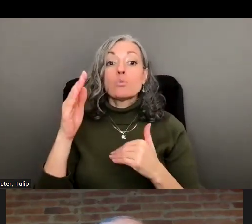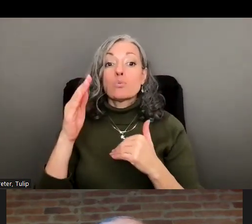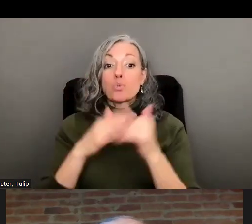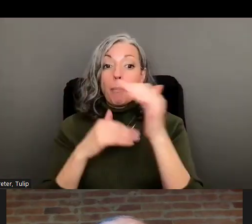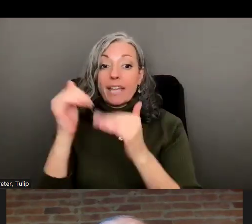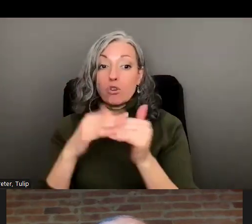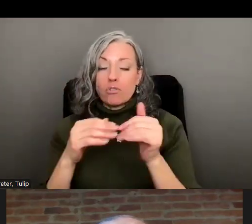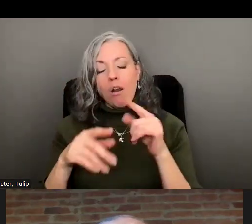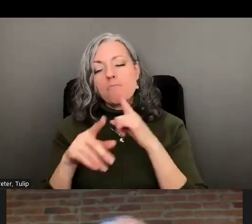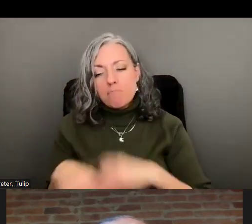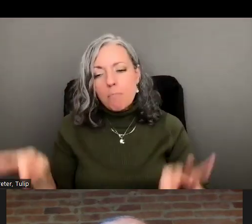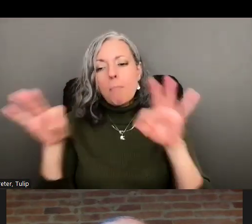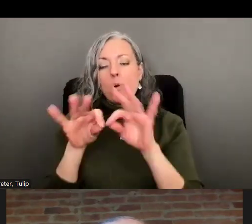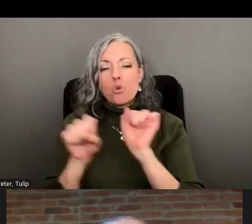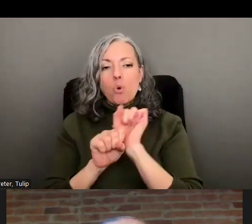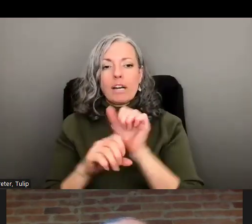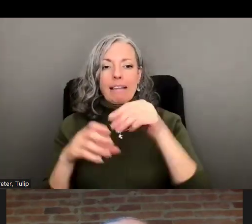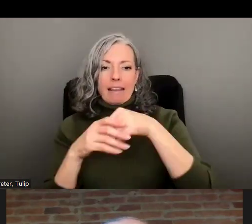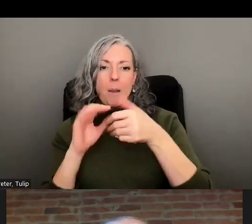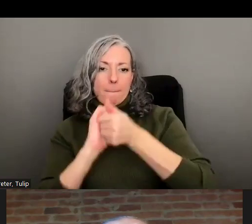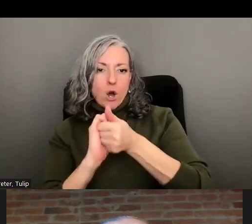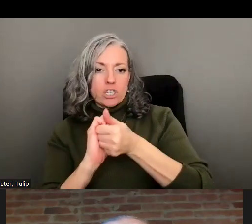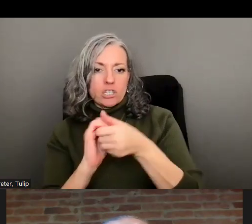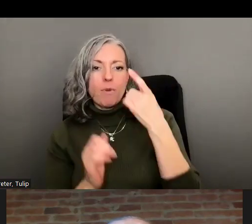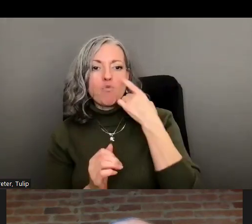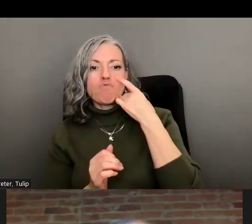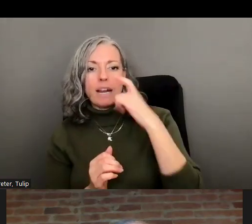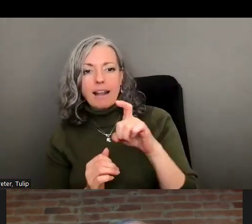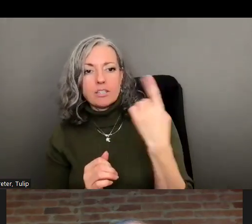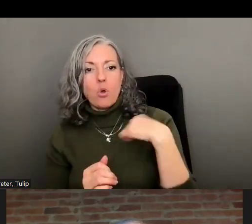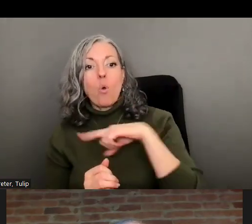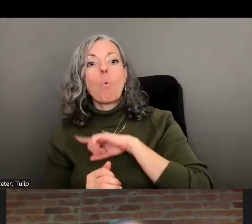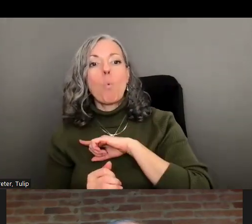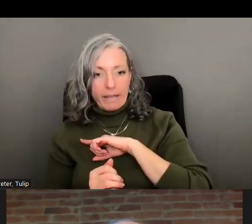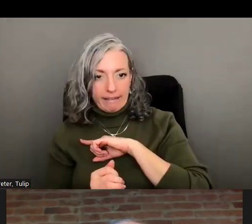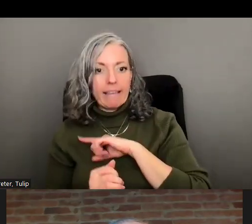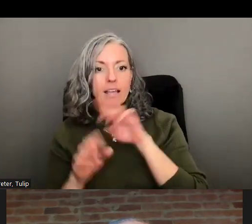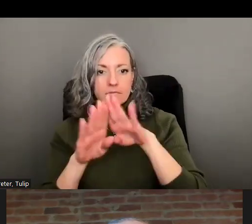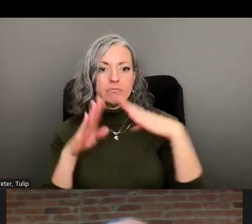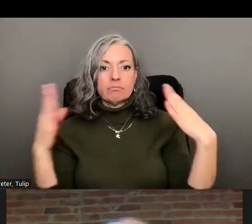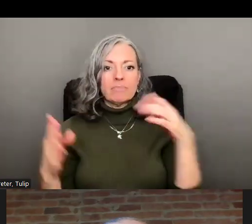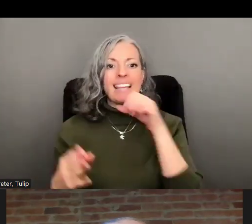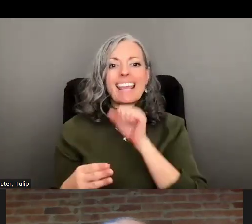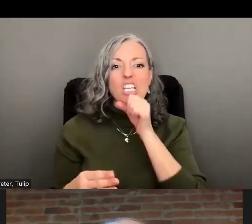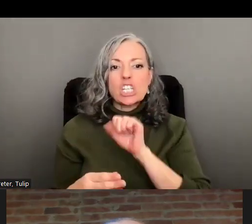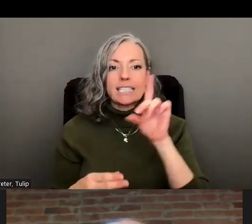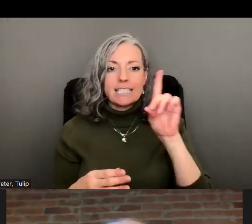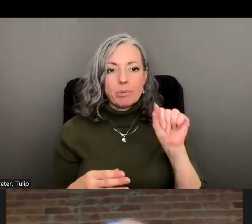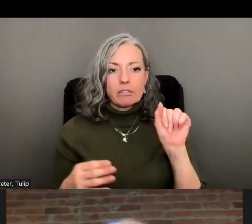work in partnership. Recognizing that we, as a broad aging and disability